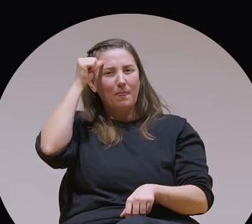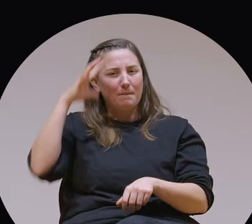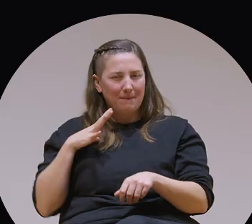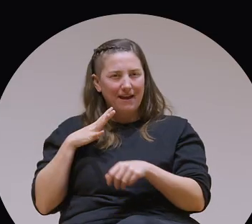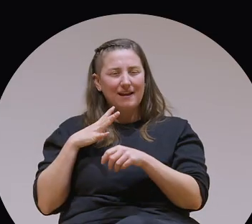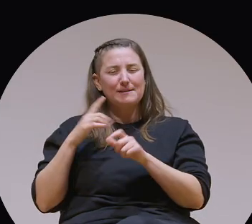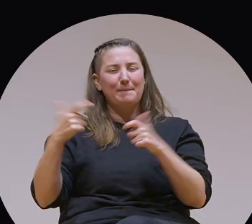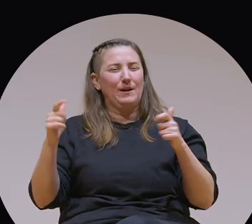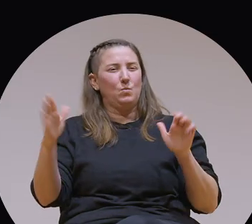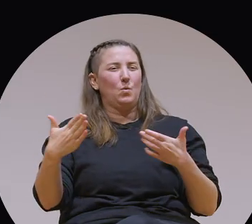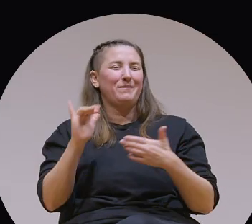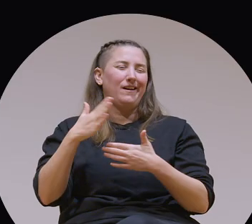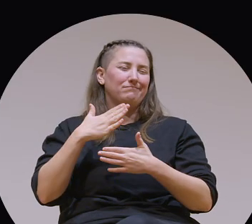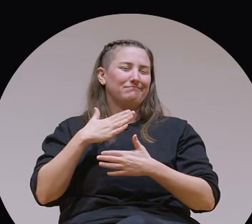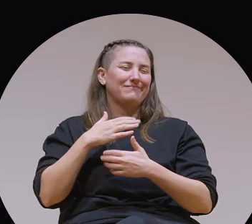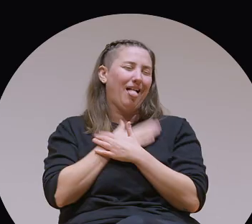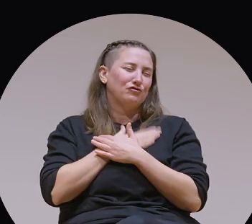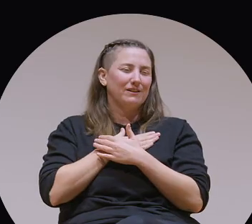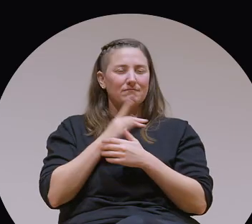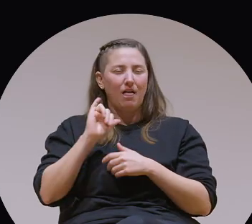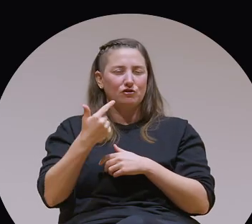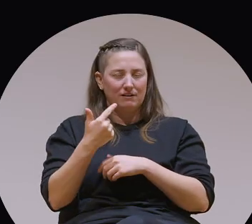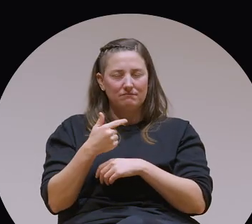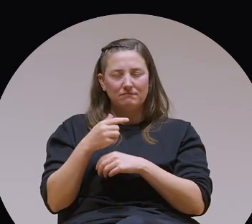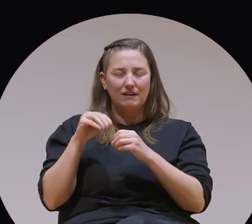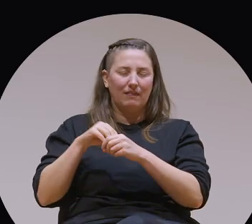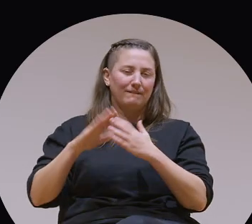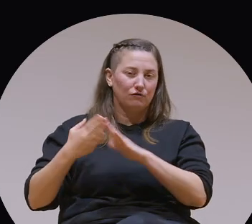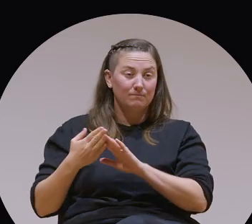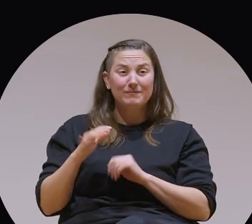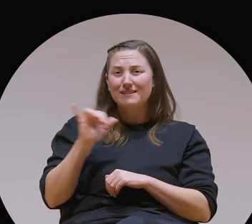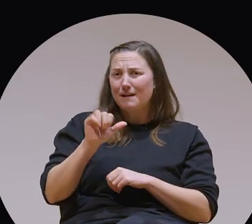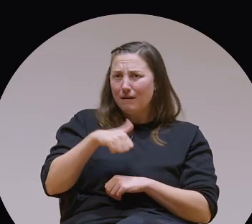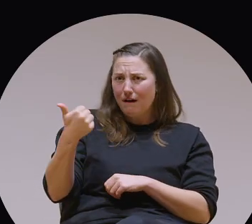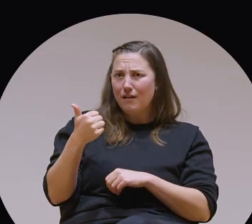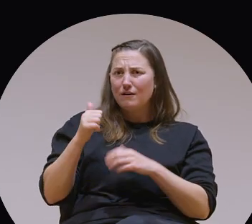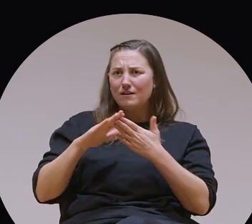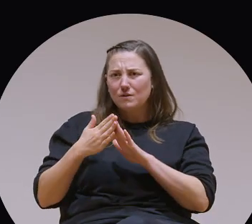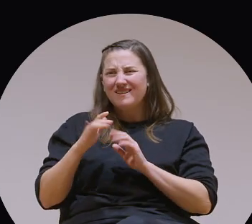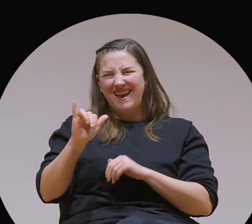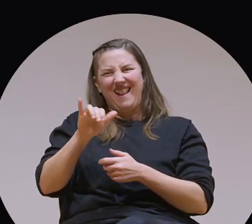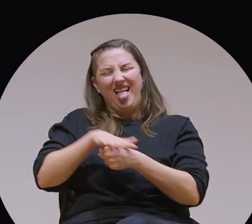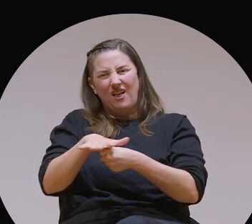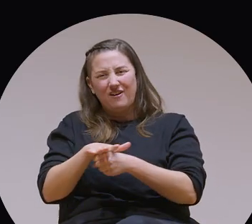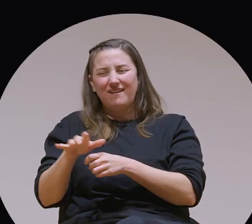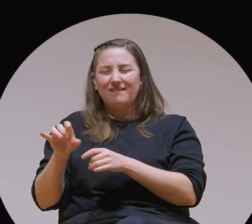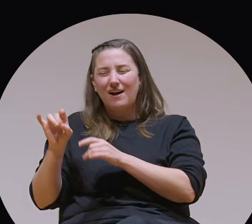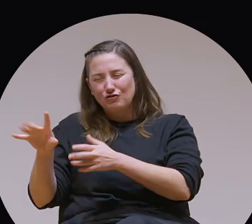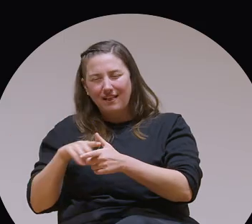great room or the men's lodging in the village. And like many cultures in Australasia and in